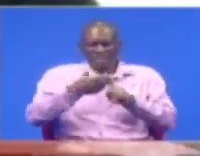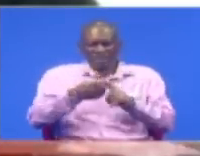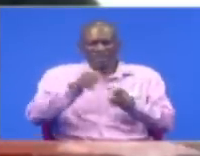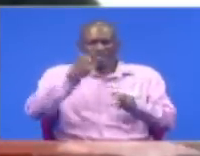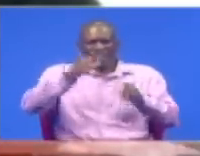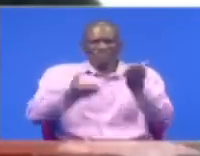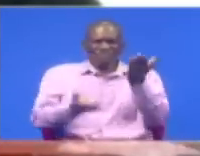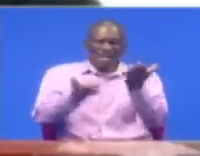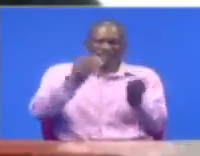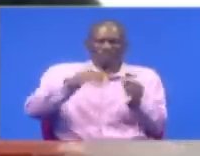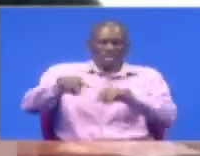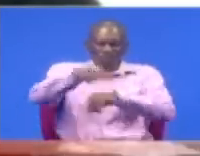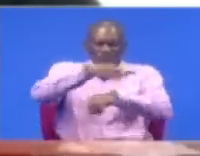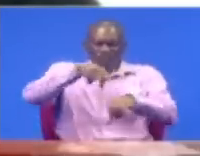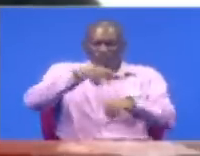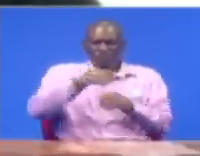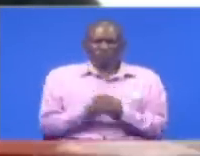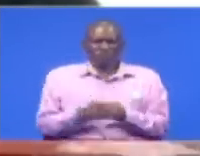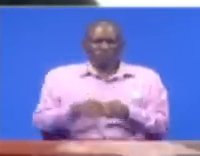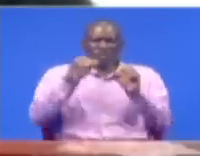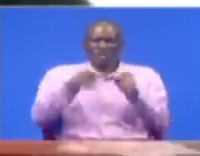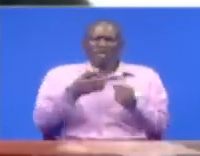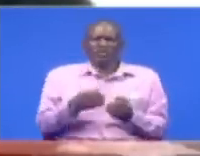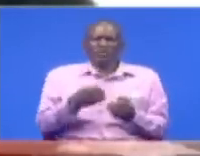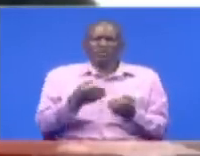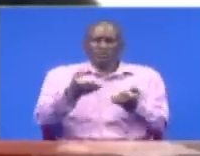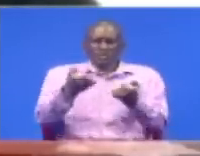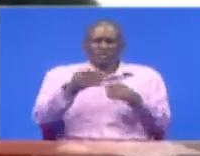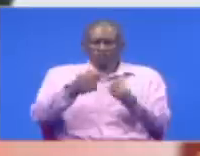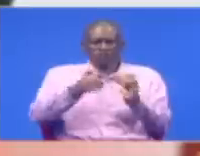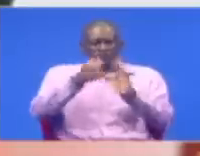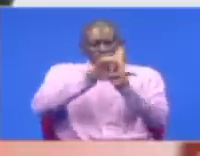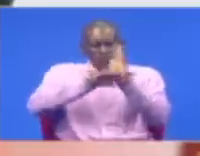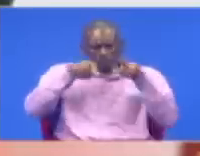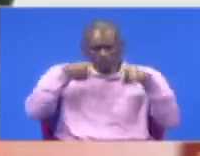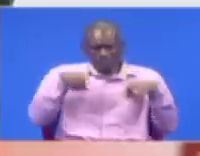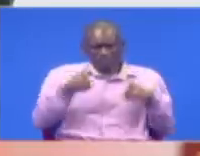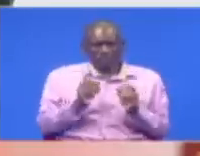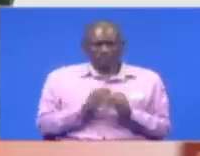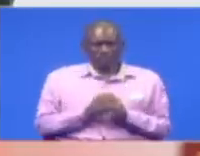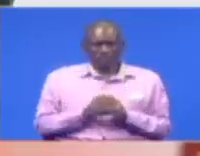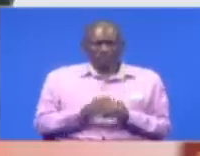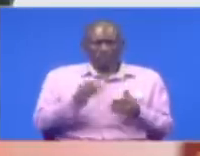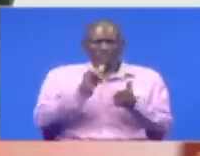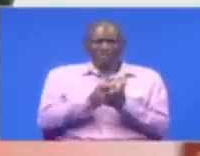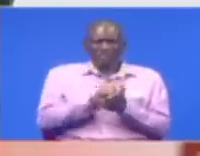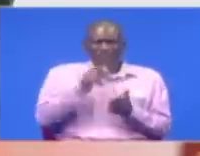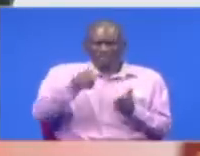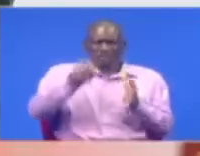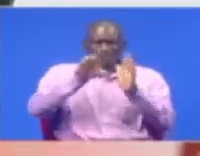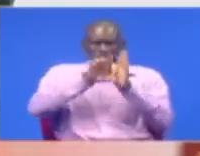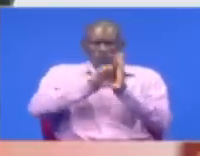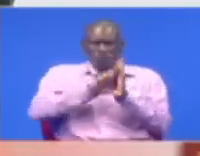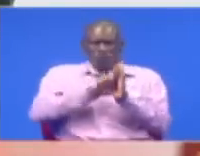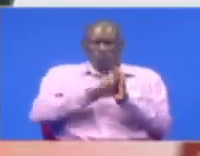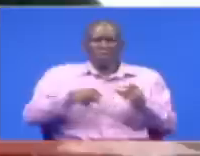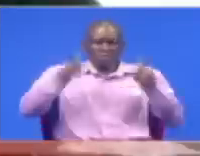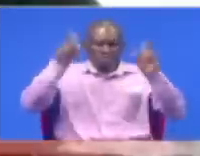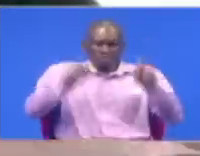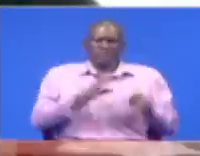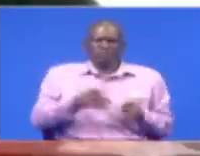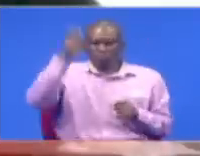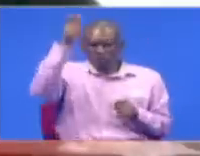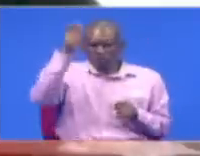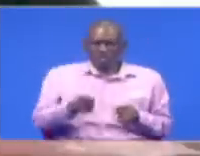values, principles, can you discern from the Constitution itself that that law must be